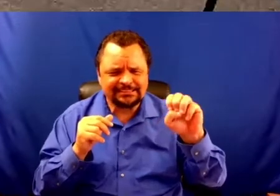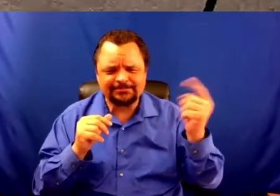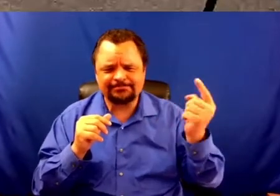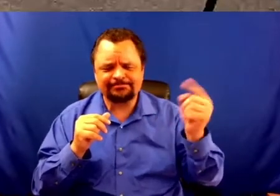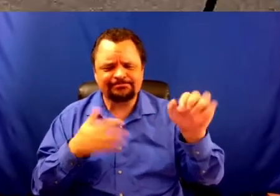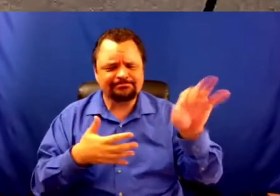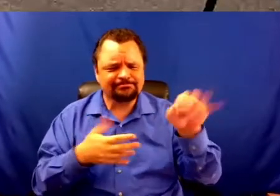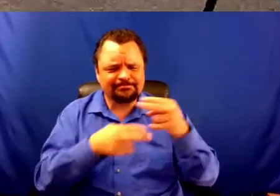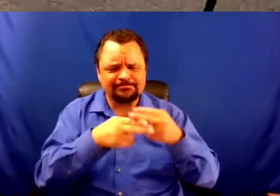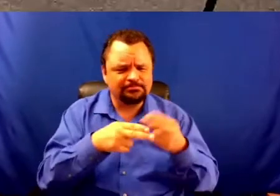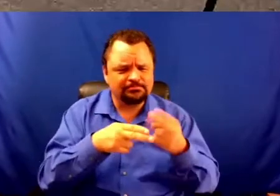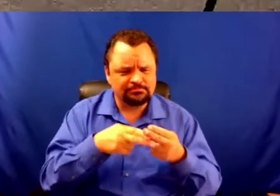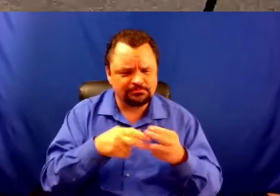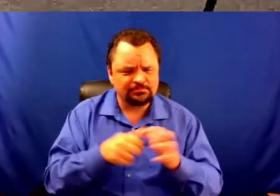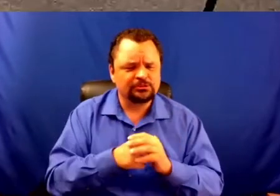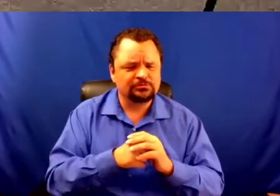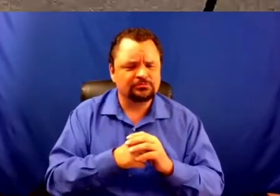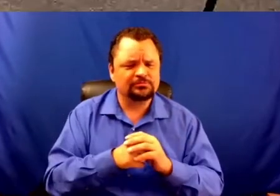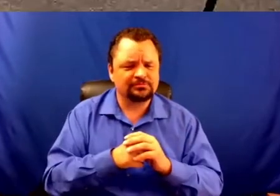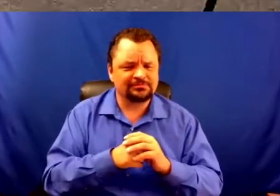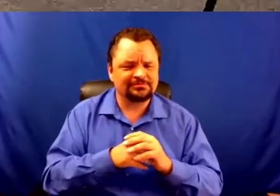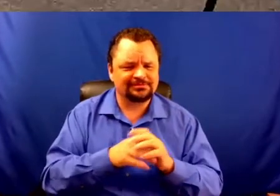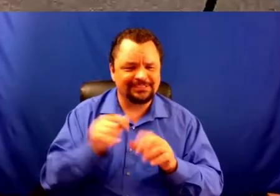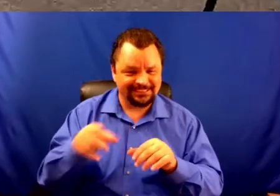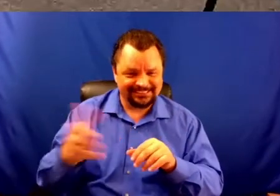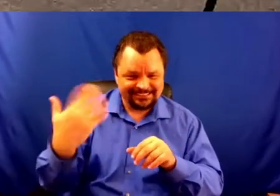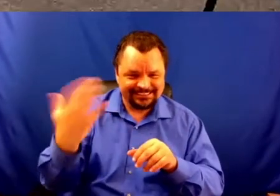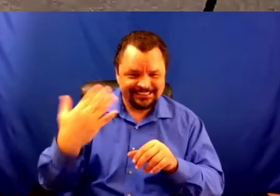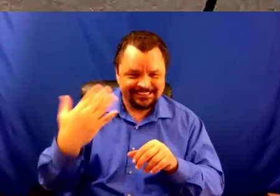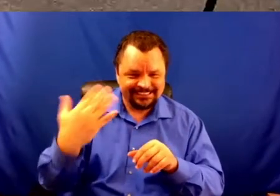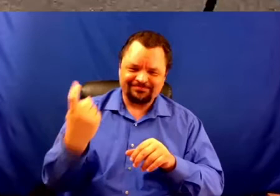of dispensing. And you can stand right there.